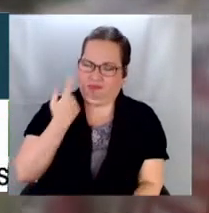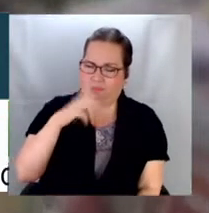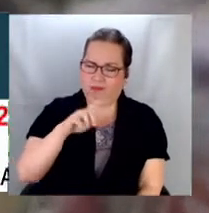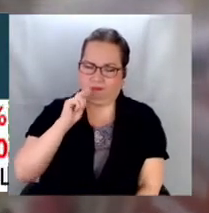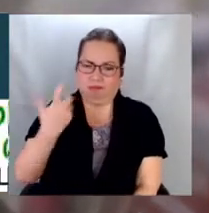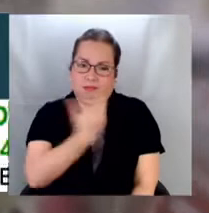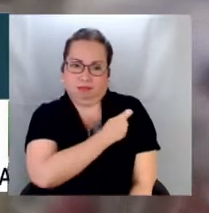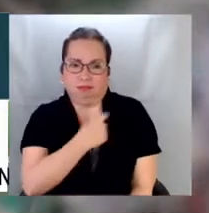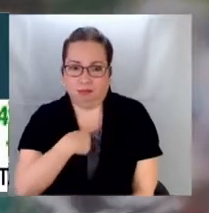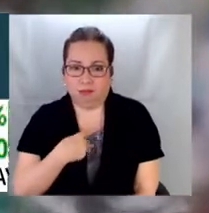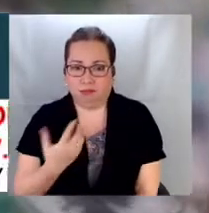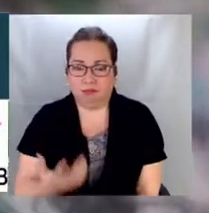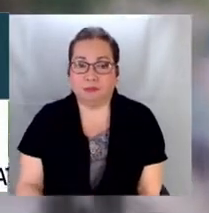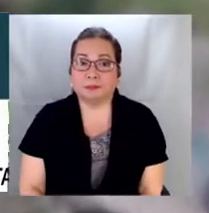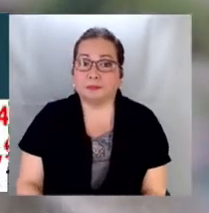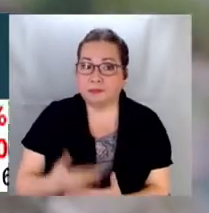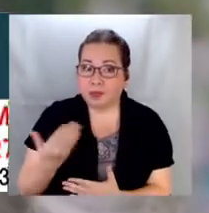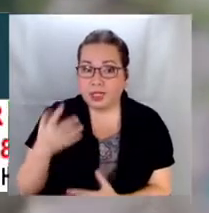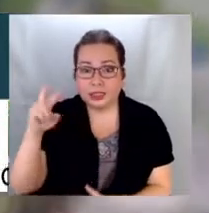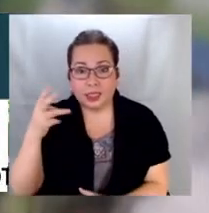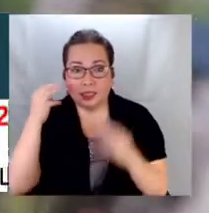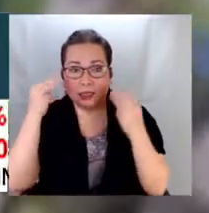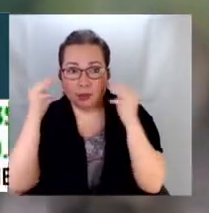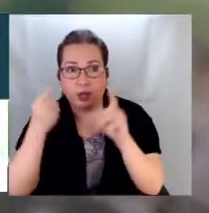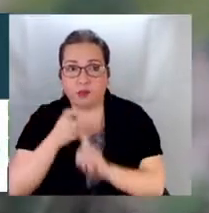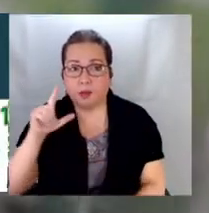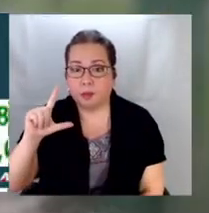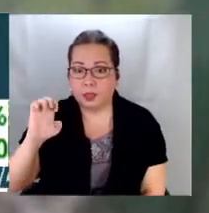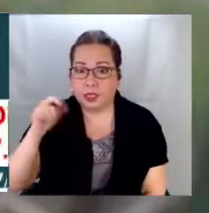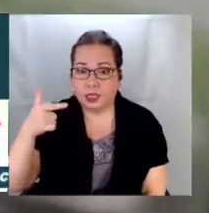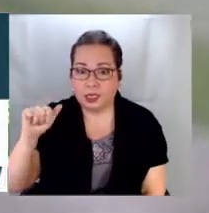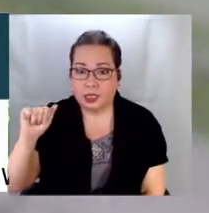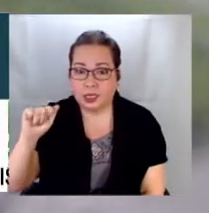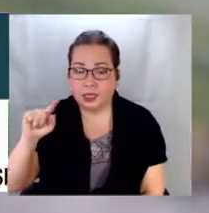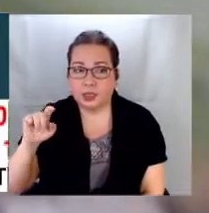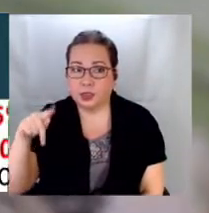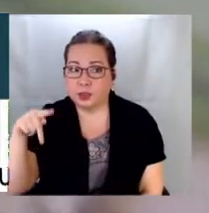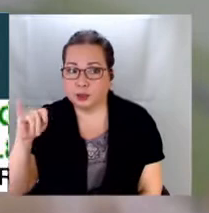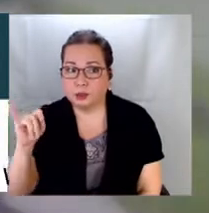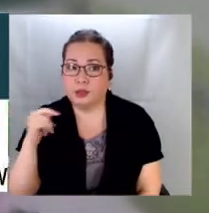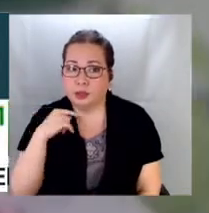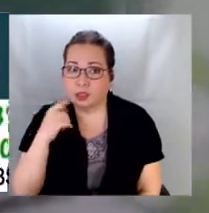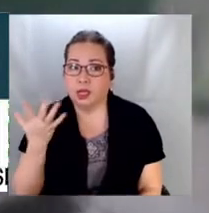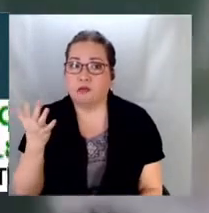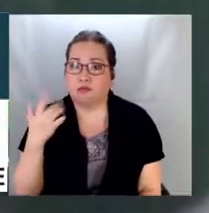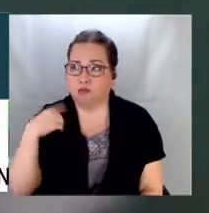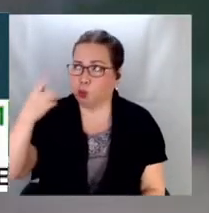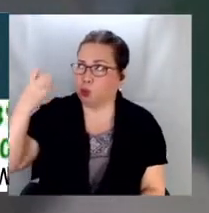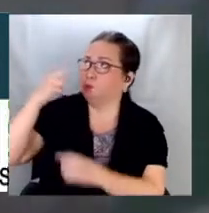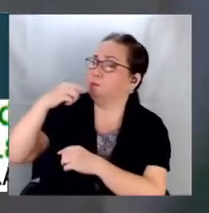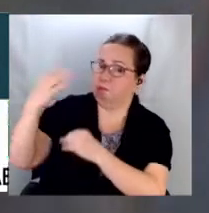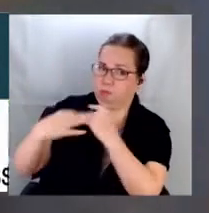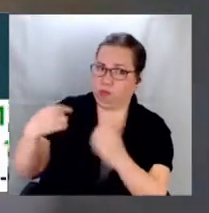Another mayor, Noel Rosal of Legazpi City, says the health department's regional director asked him to get vaccinated to